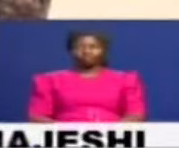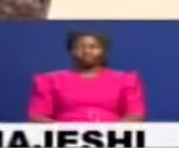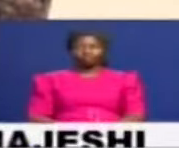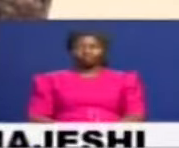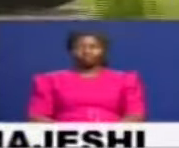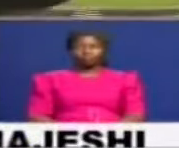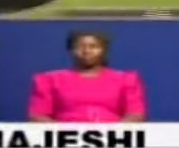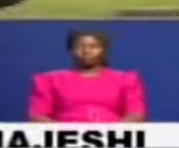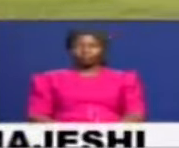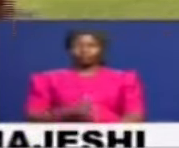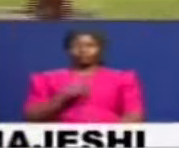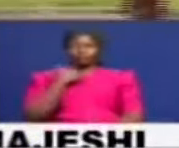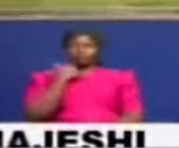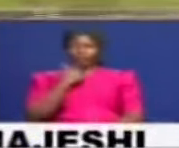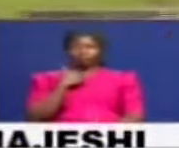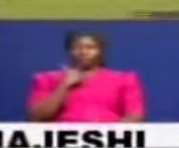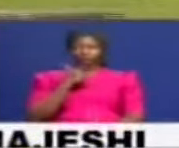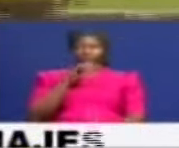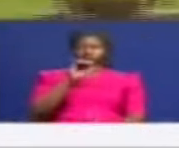Complex,